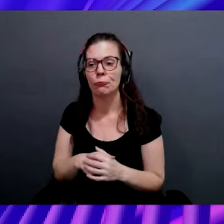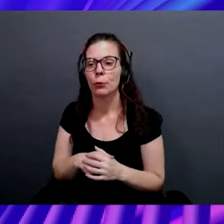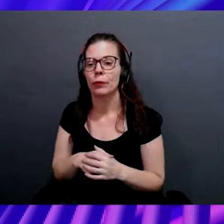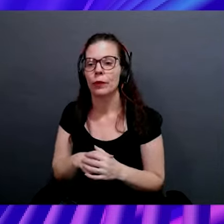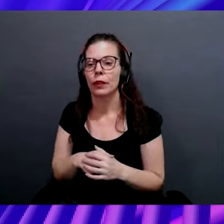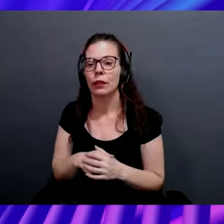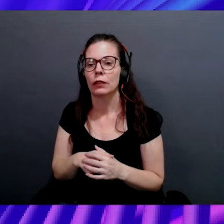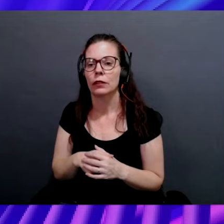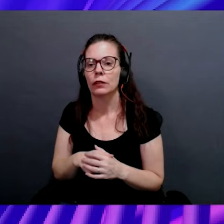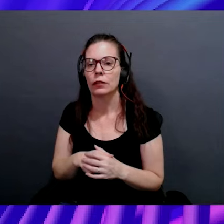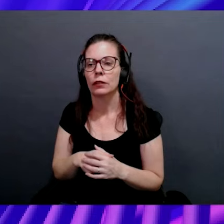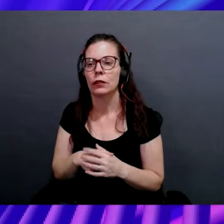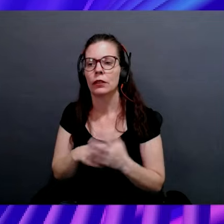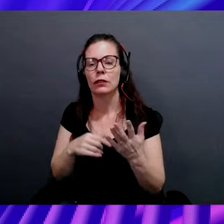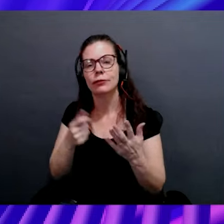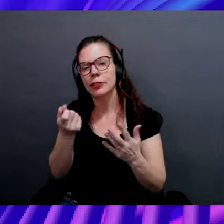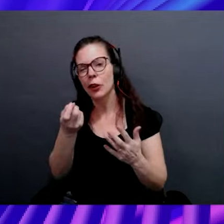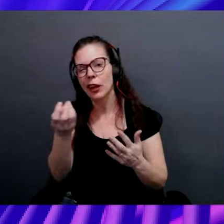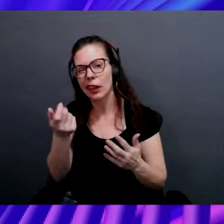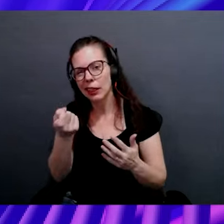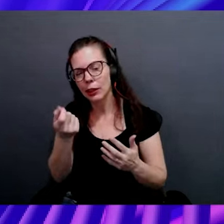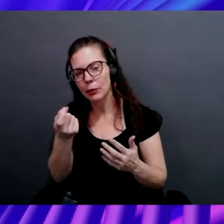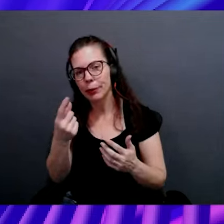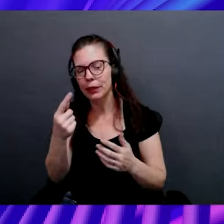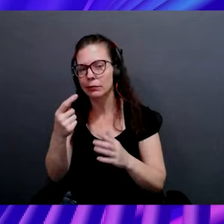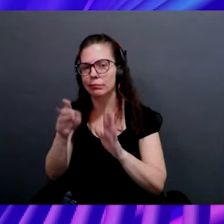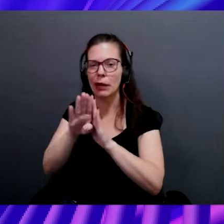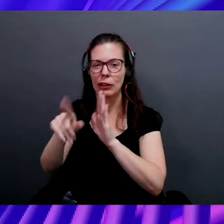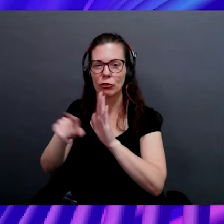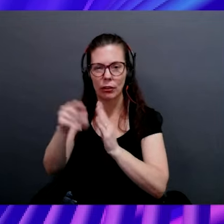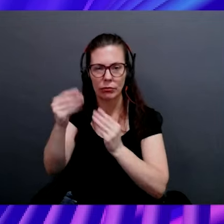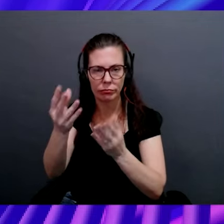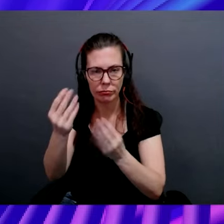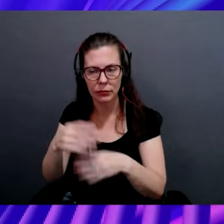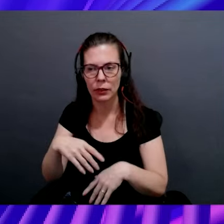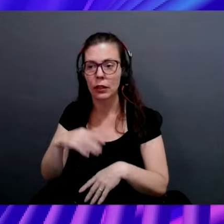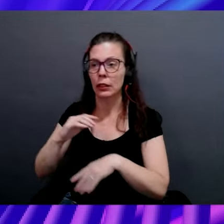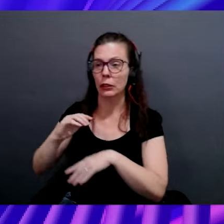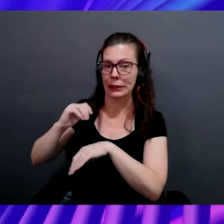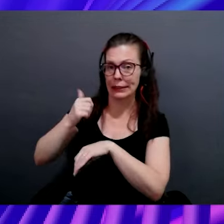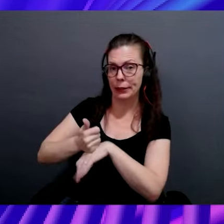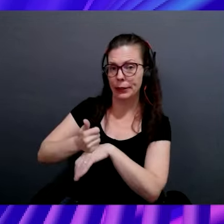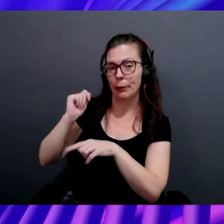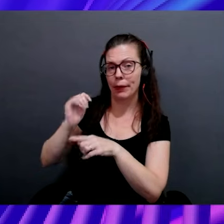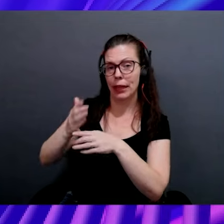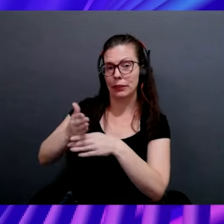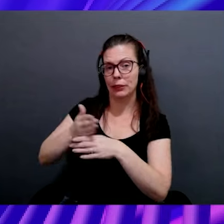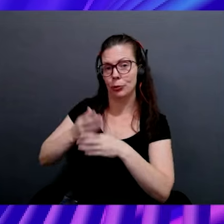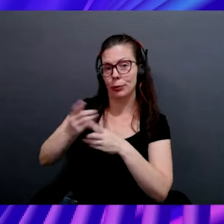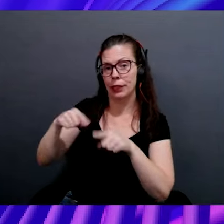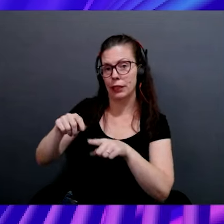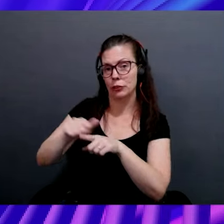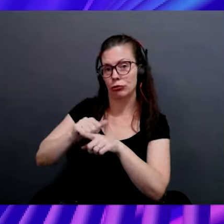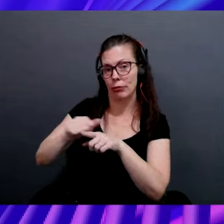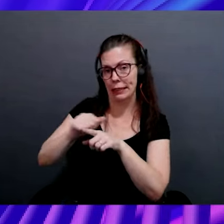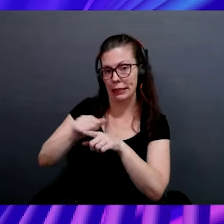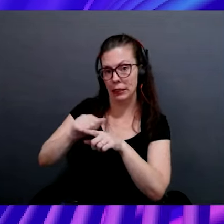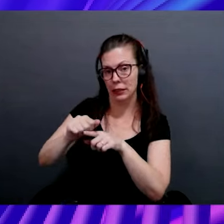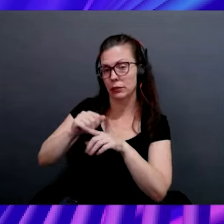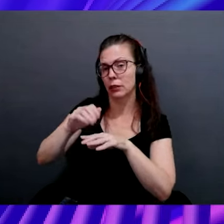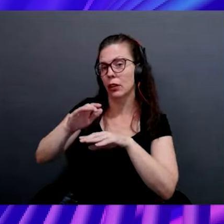So just a little bit of a background to set up distributed training on Kubernetes